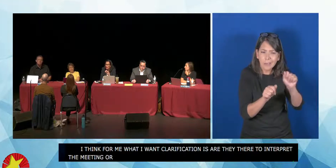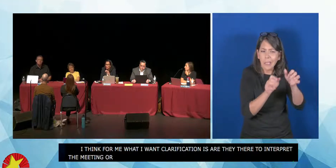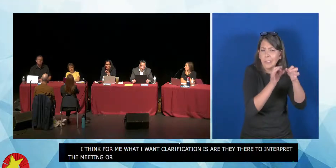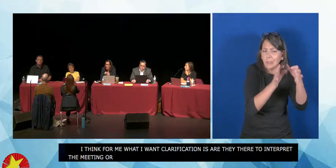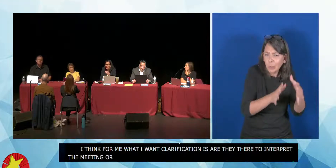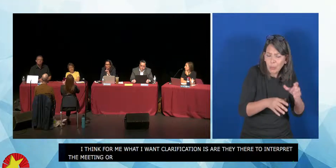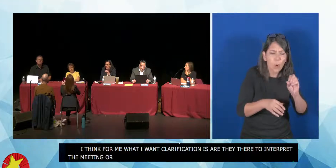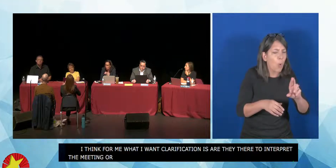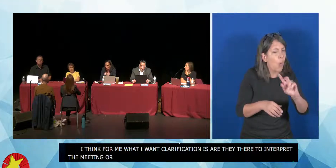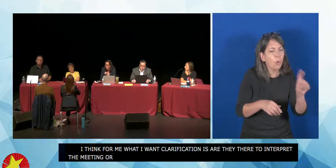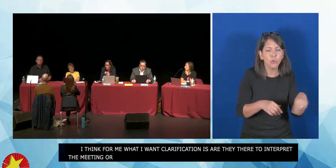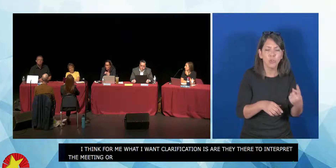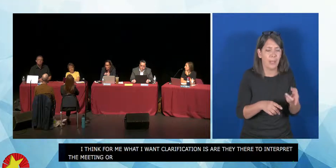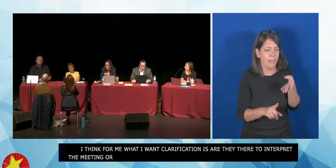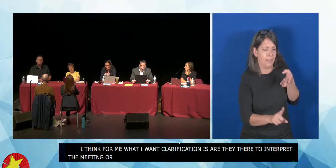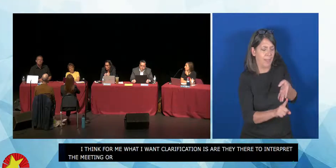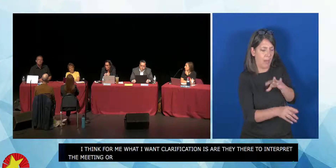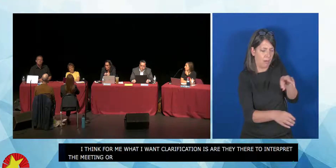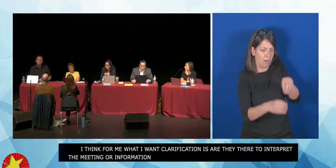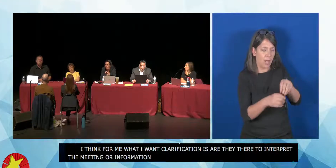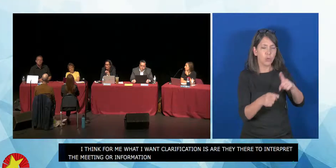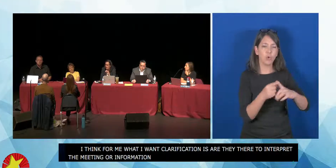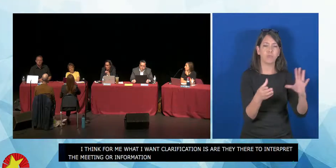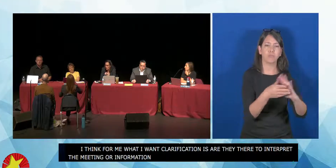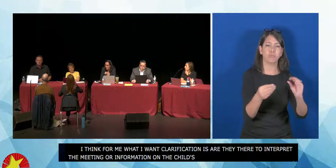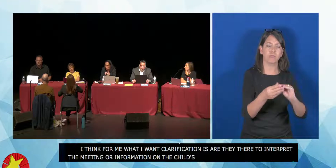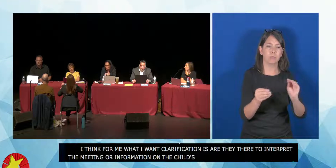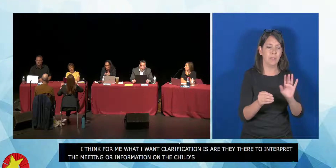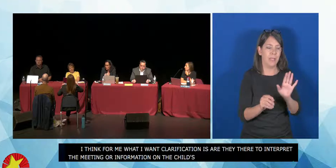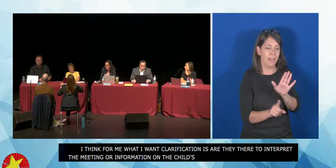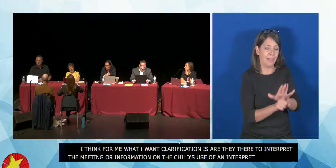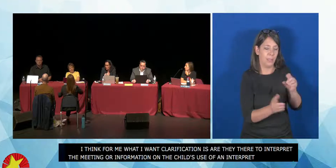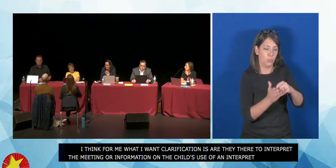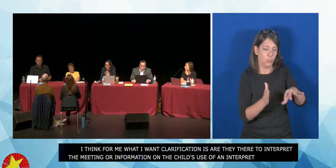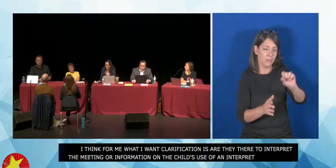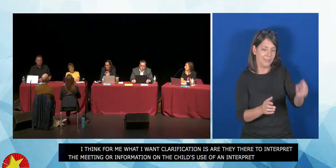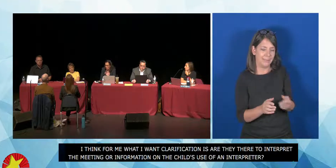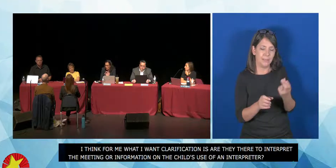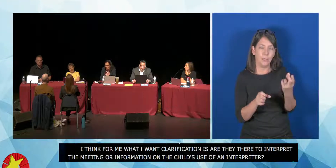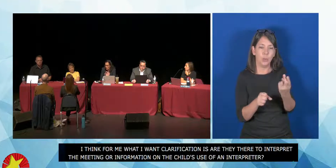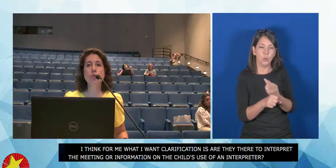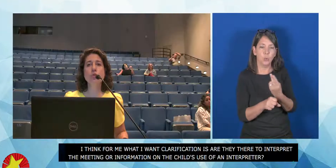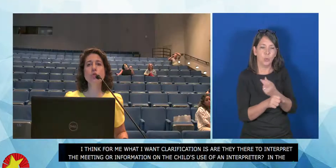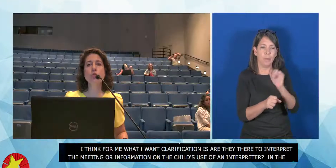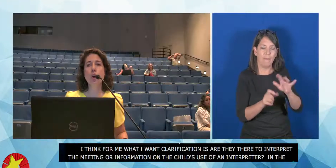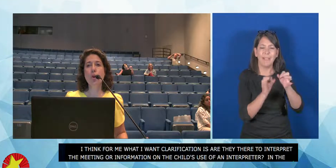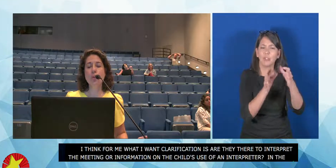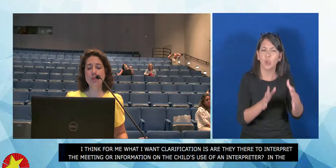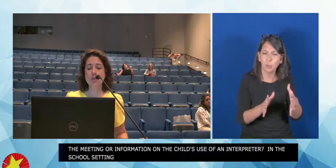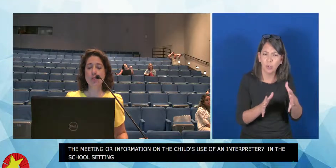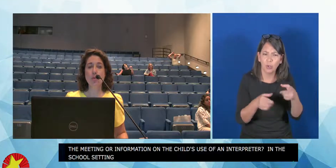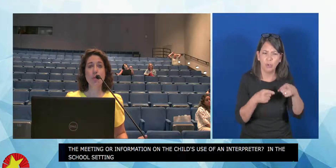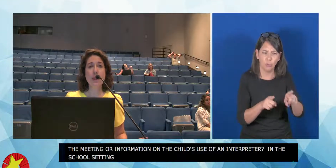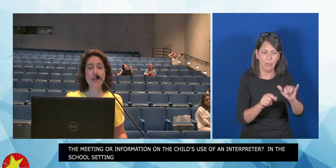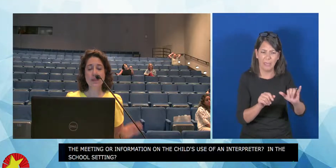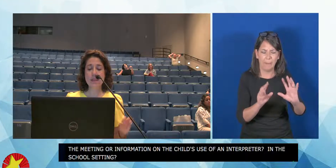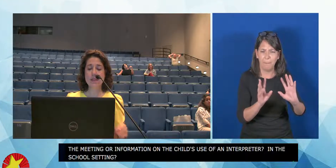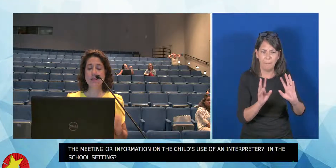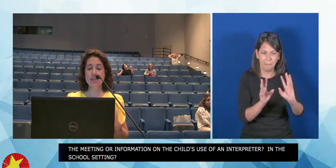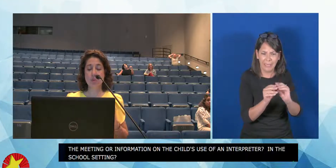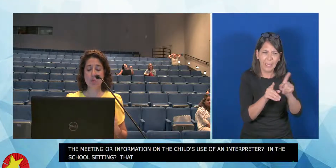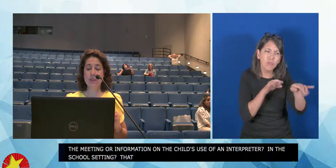information on the child's use of an interpreter in the school setting? That's the clarification I'm seeking. So the way